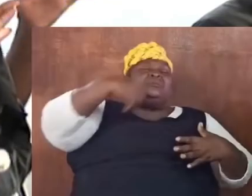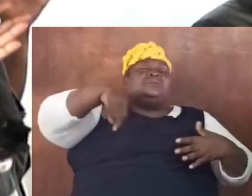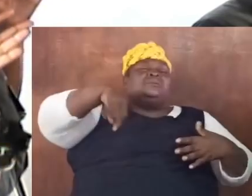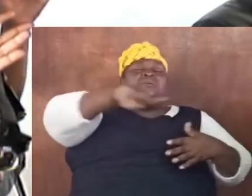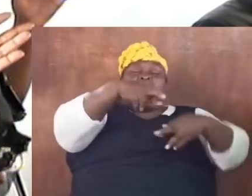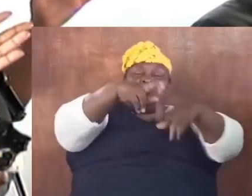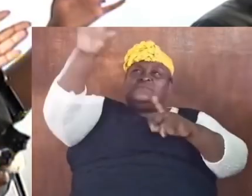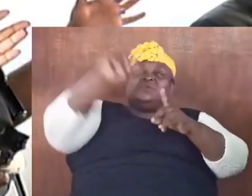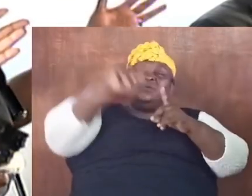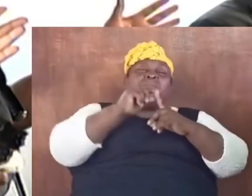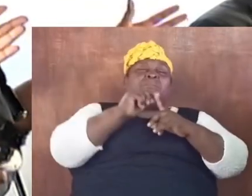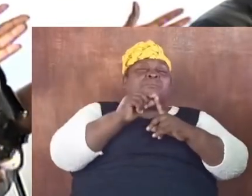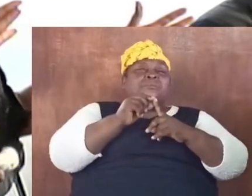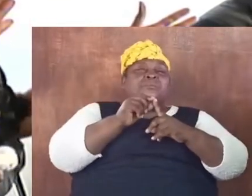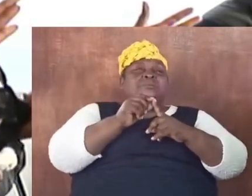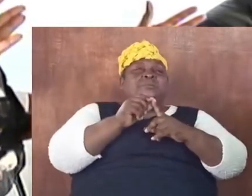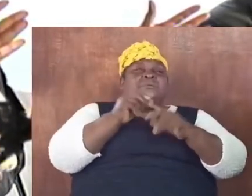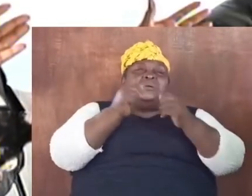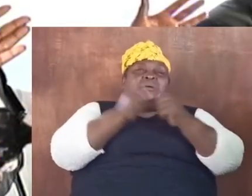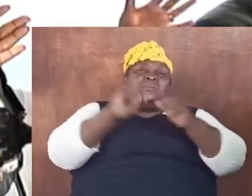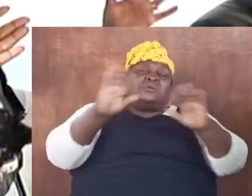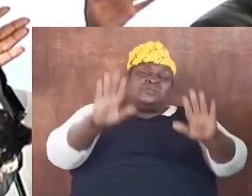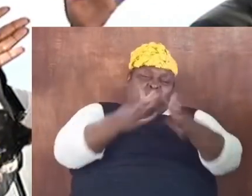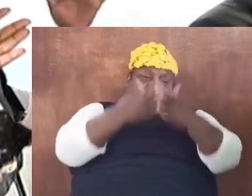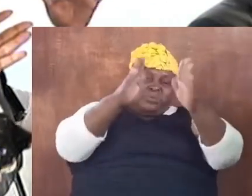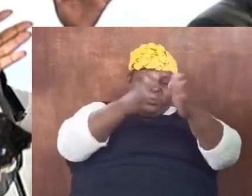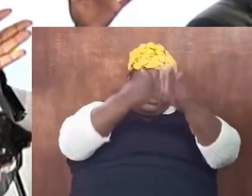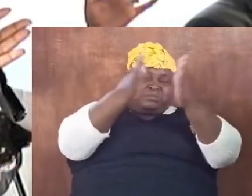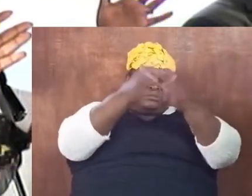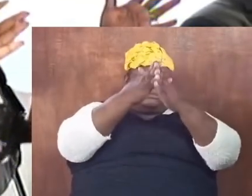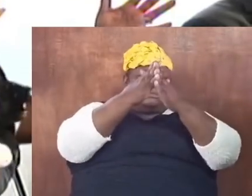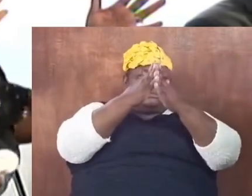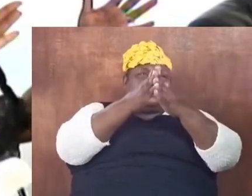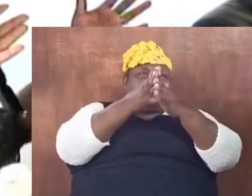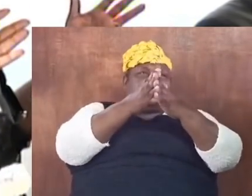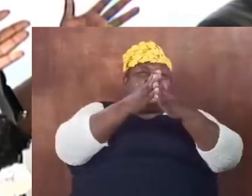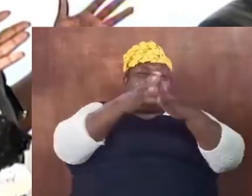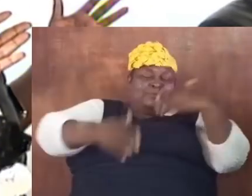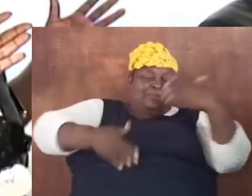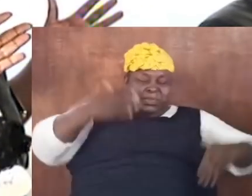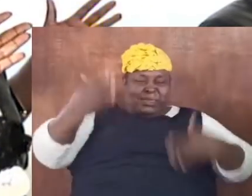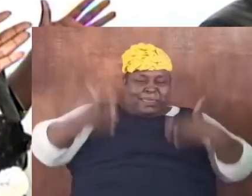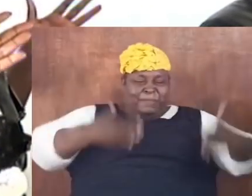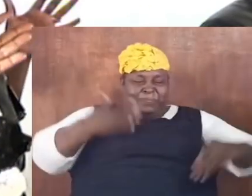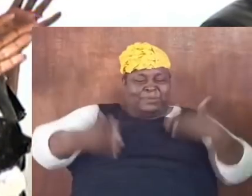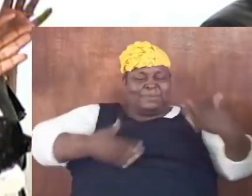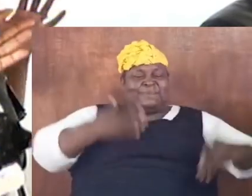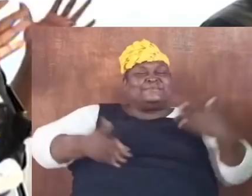your word with grace and with gladness.